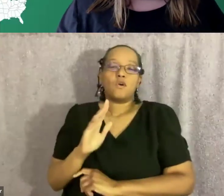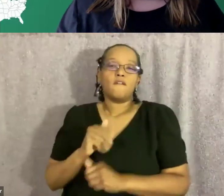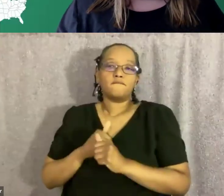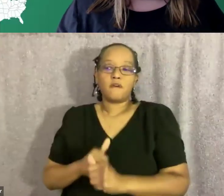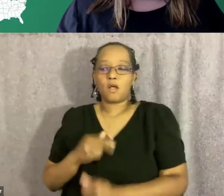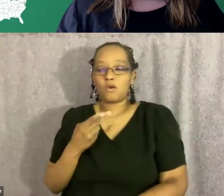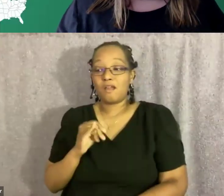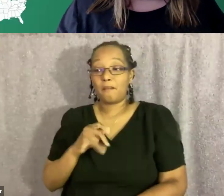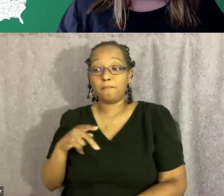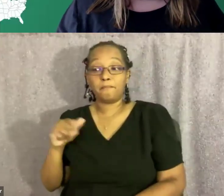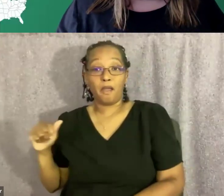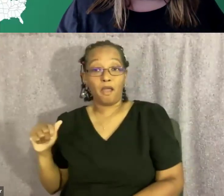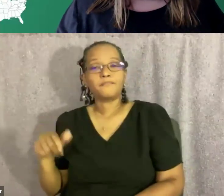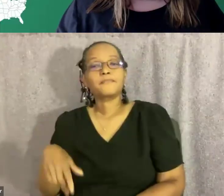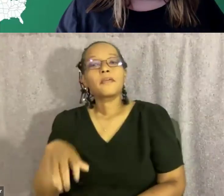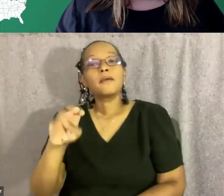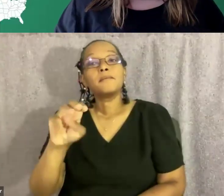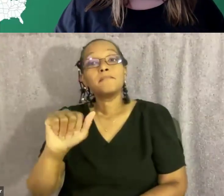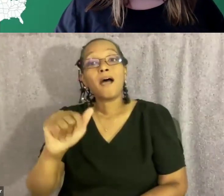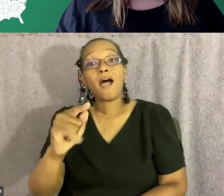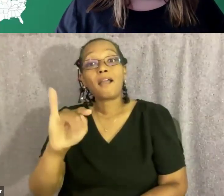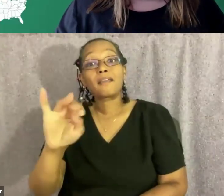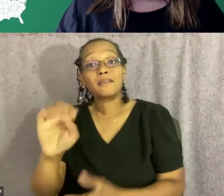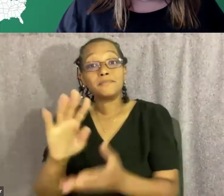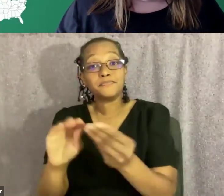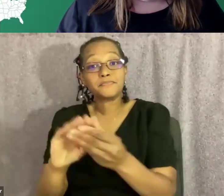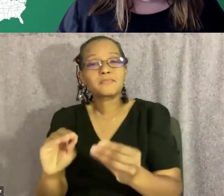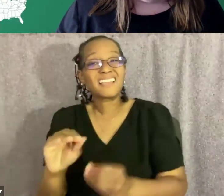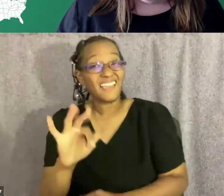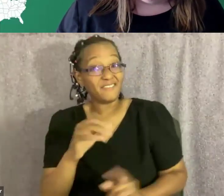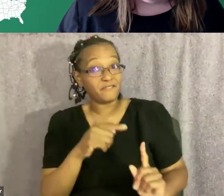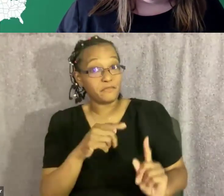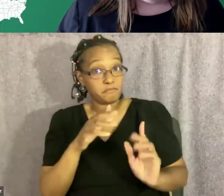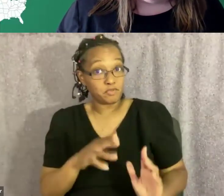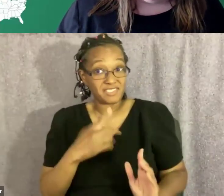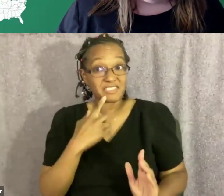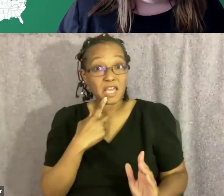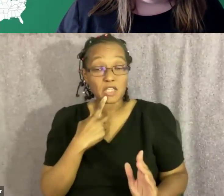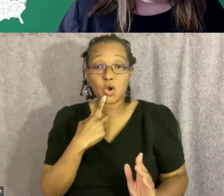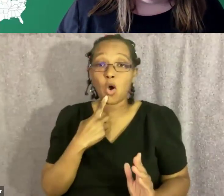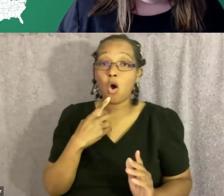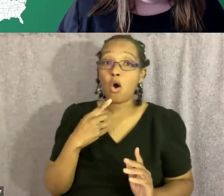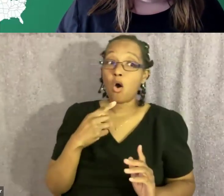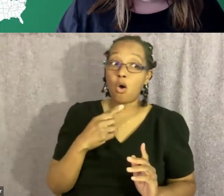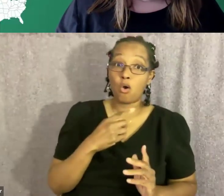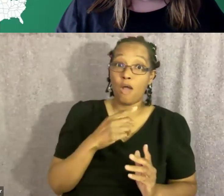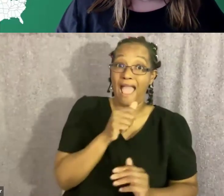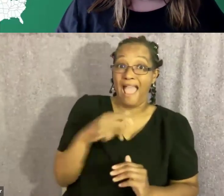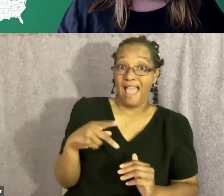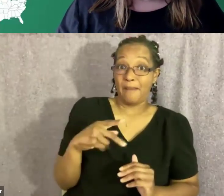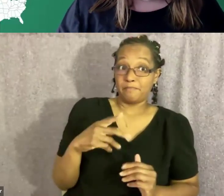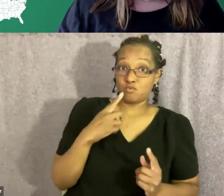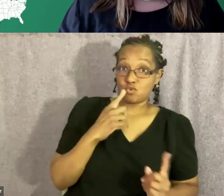Absolutely. If the individual is saying that this will work, absolutely, I would go by what